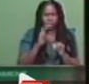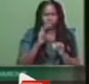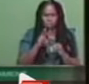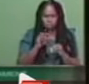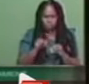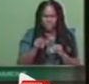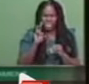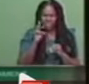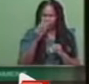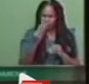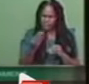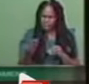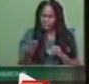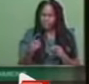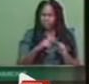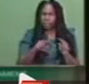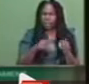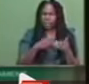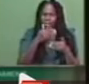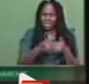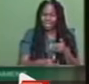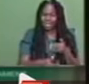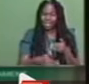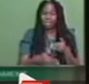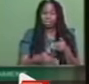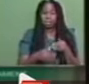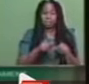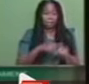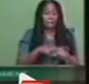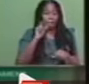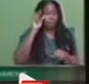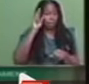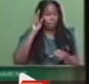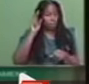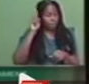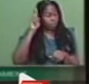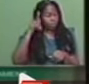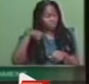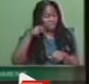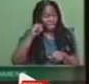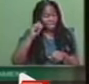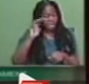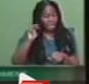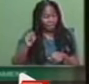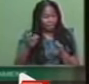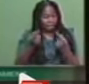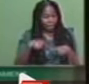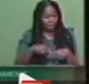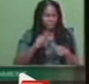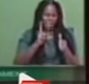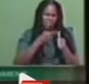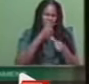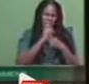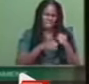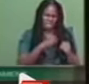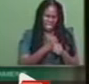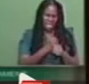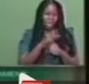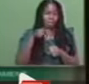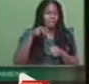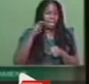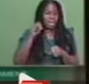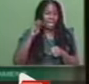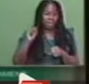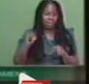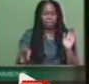very next year, it was minus $7.9 billion. That's what the $7 billion is. That's what you did in your first fiscal year,